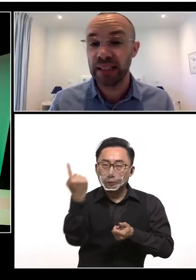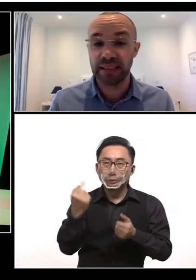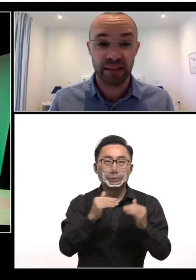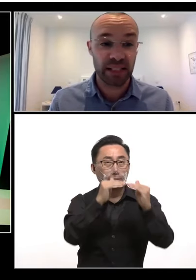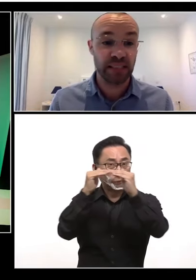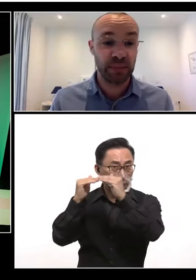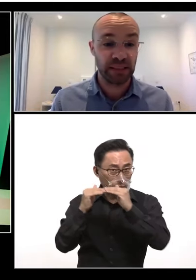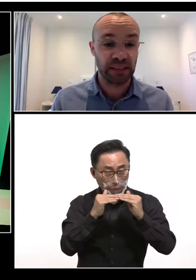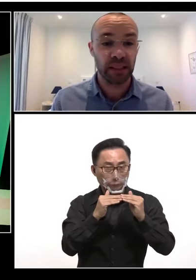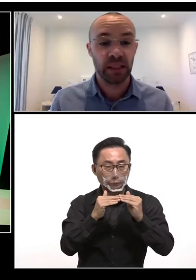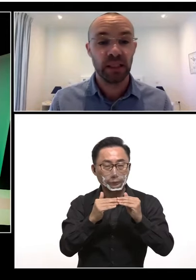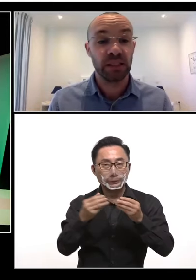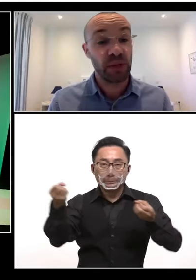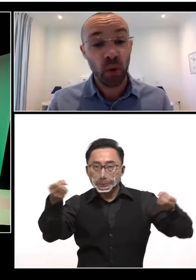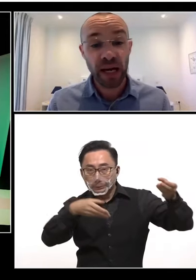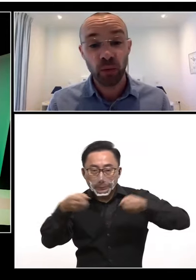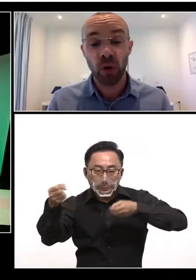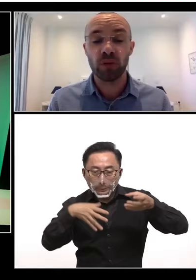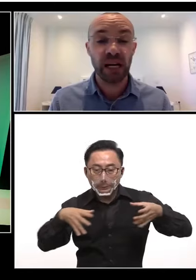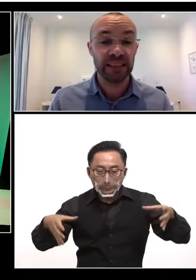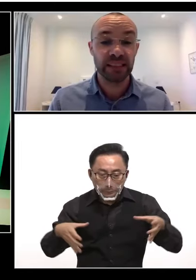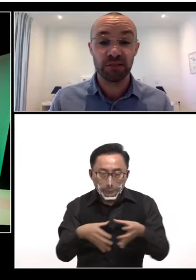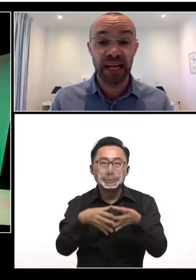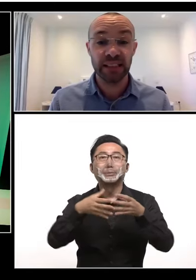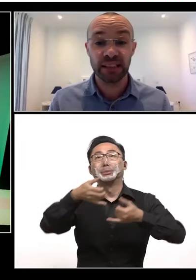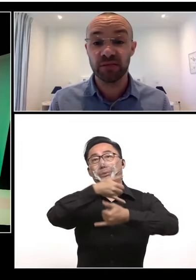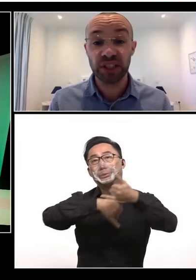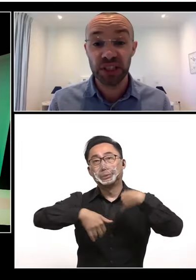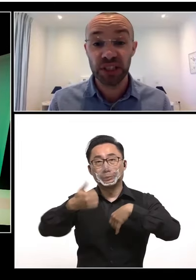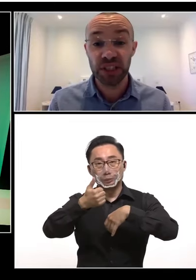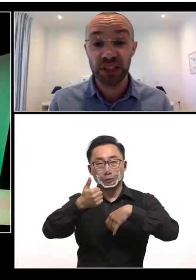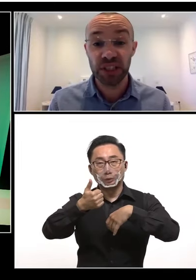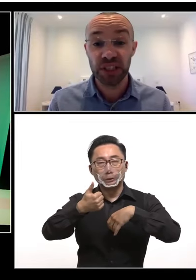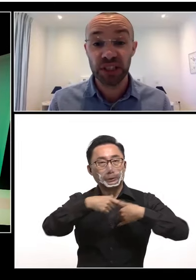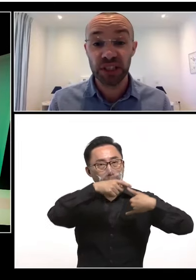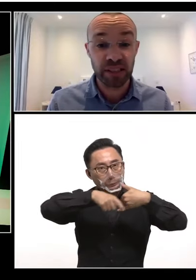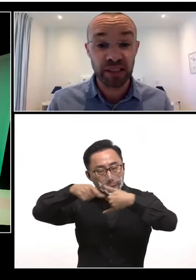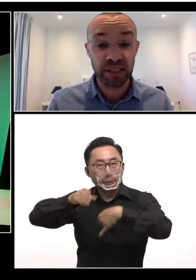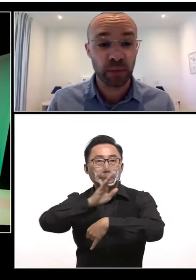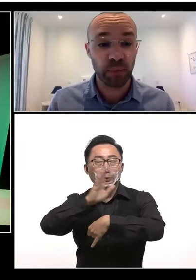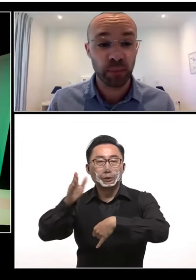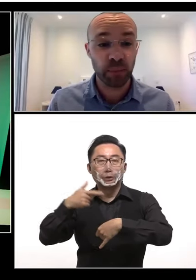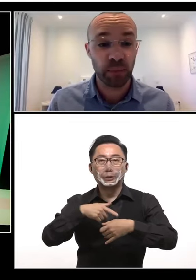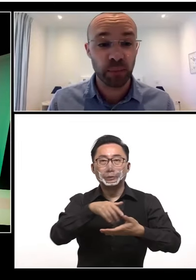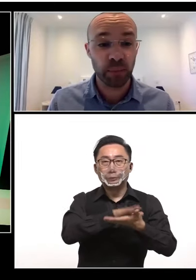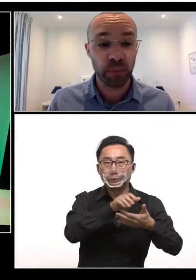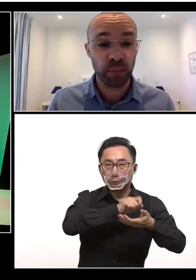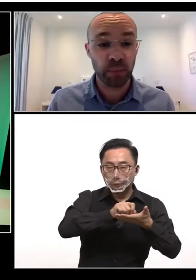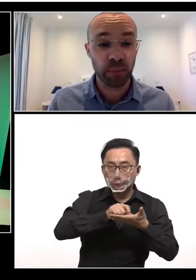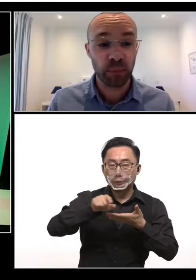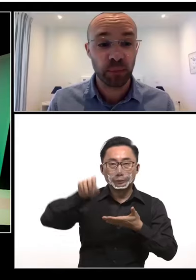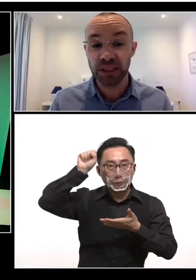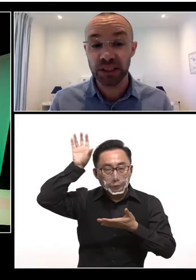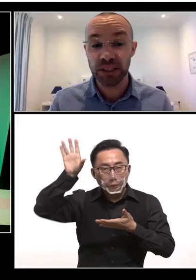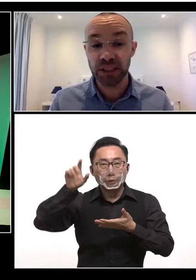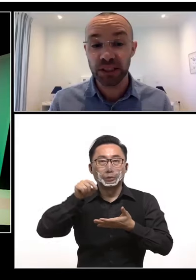devised theatre pieces. So in a way, we're all writers, creators, visionaries, from the actors through to the stage managers, to the